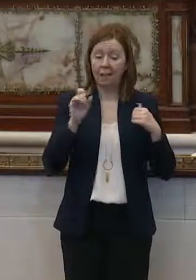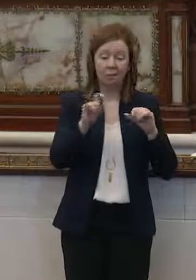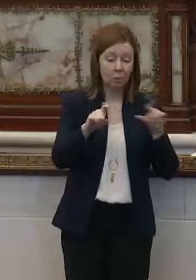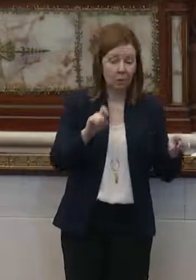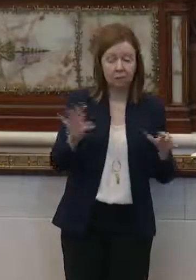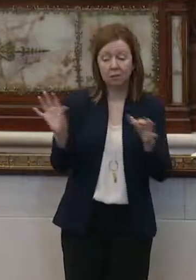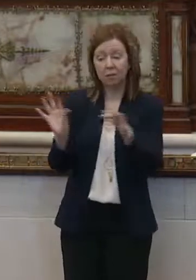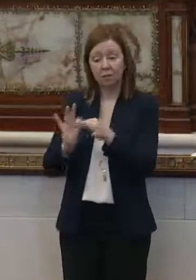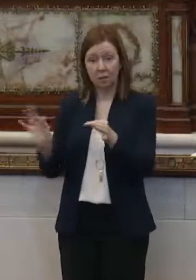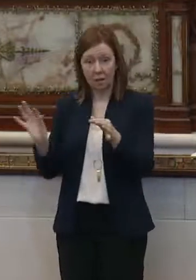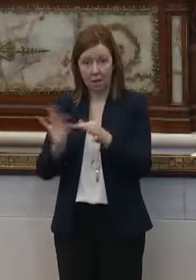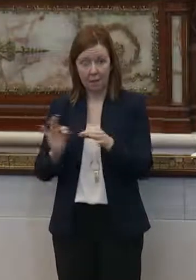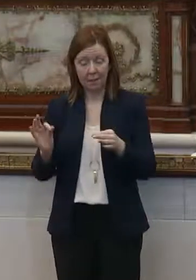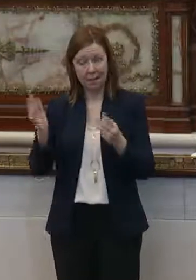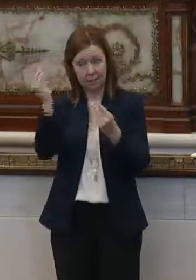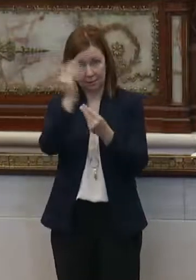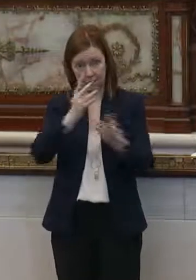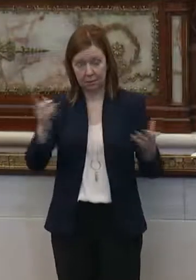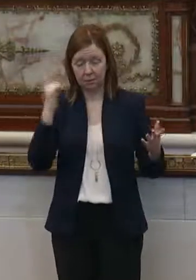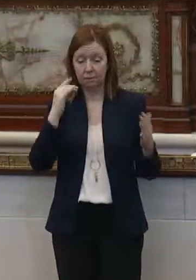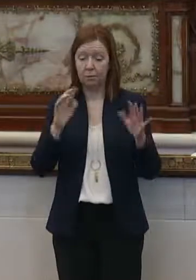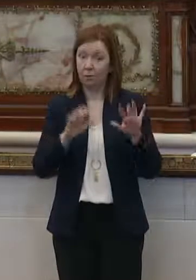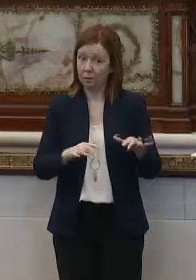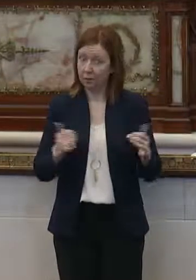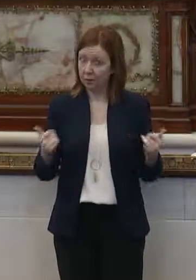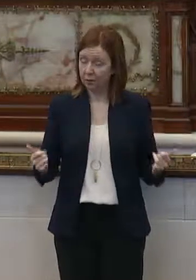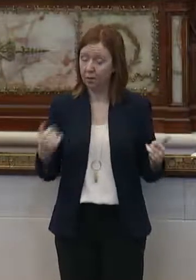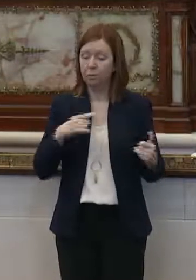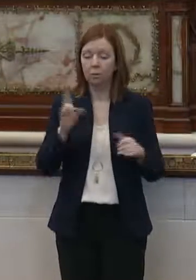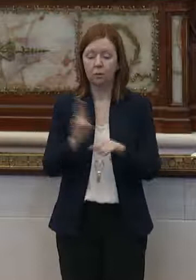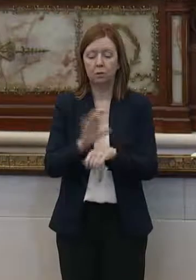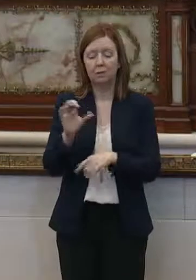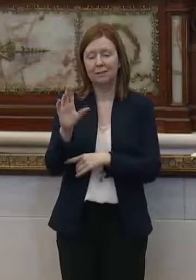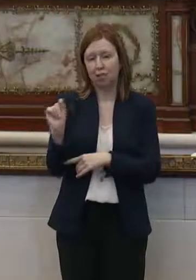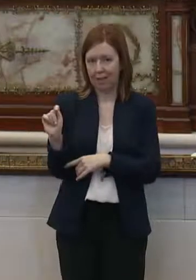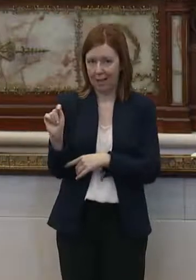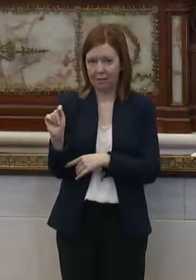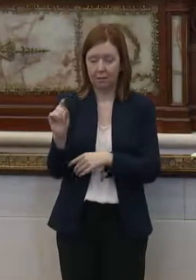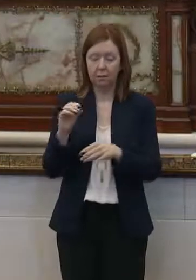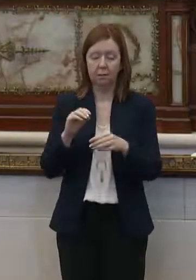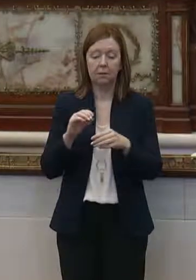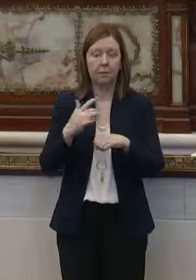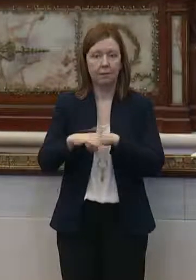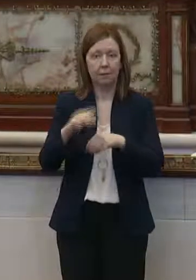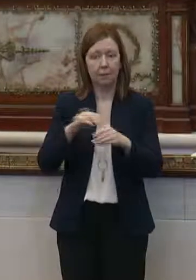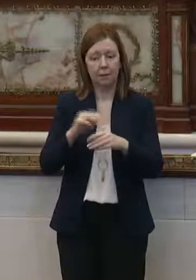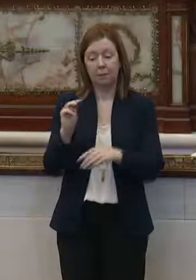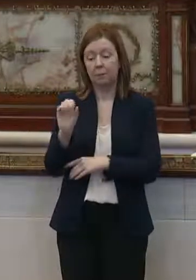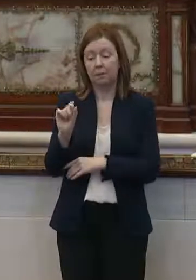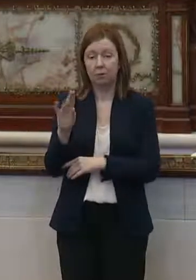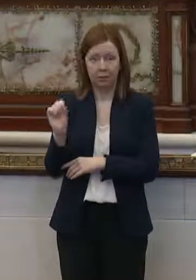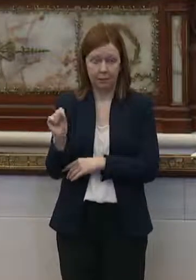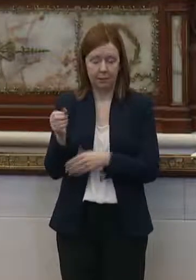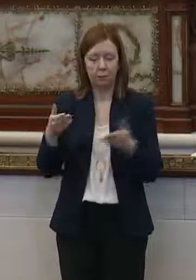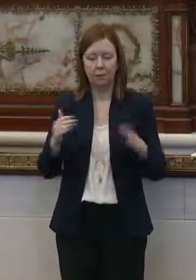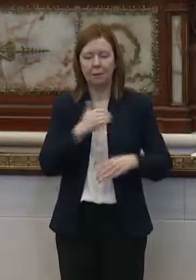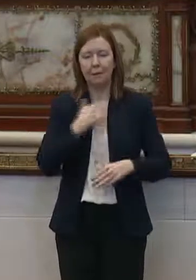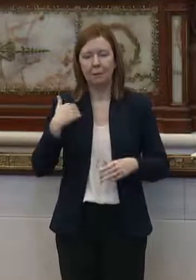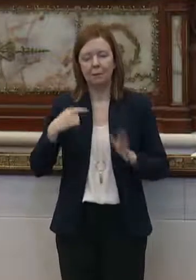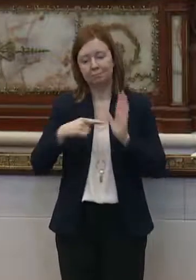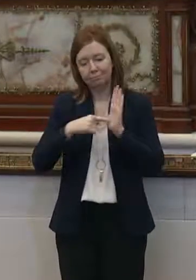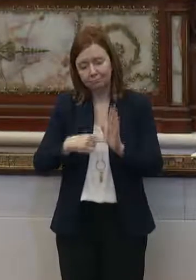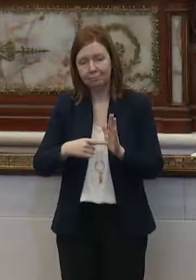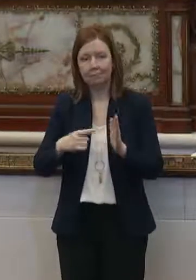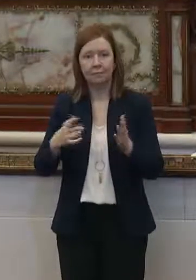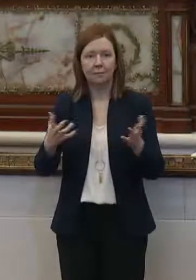witnesses, I will note that for the record at this time that we will use the chat feature available in Microsoft Teams to allow members to